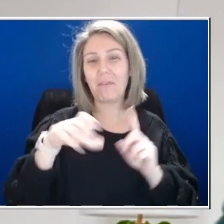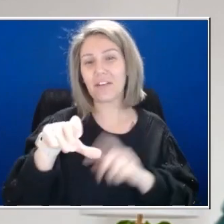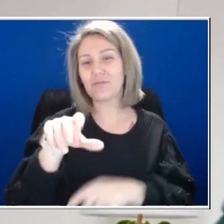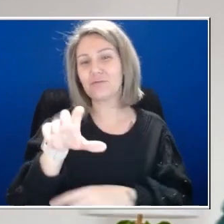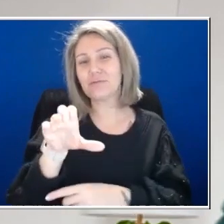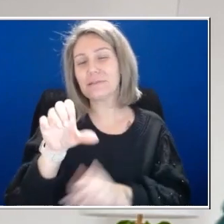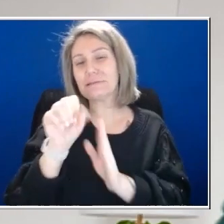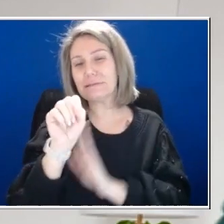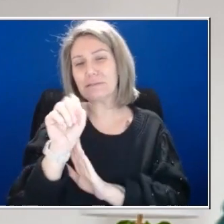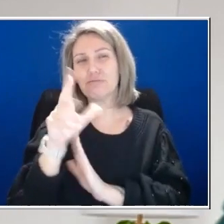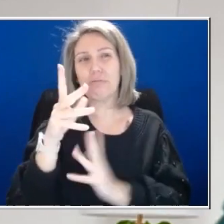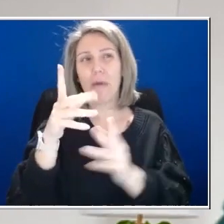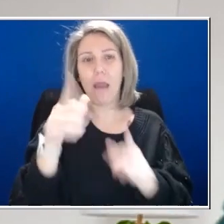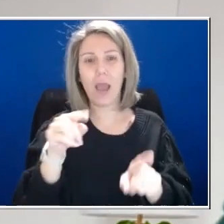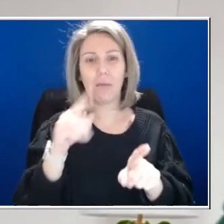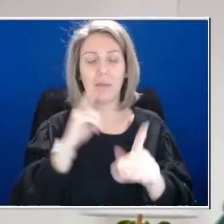radar,